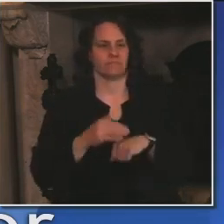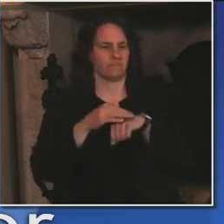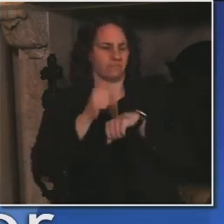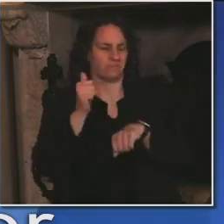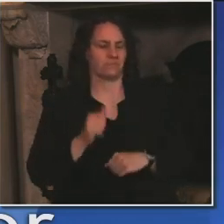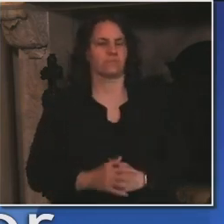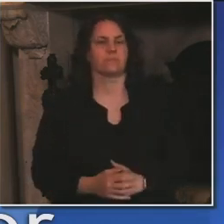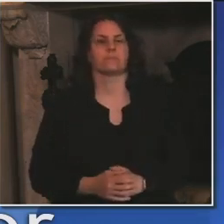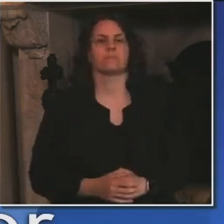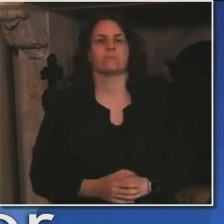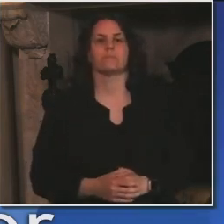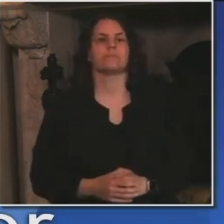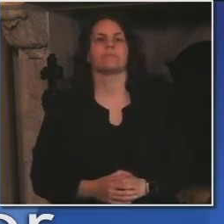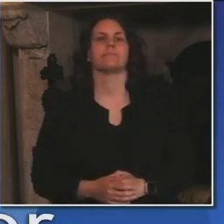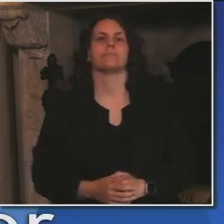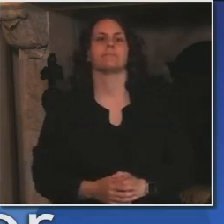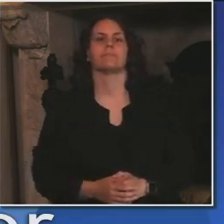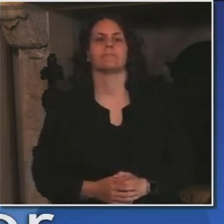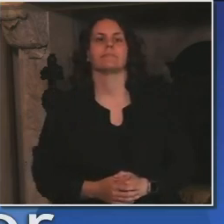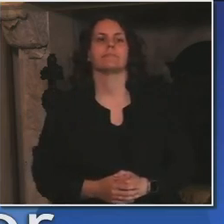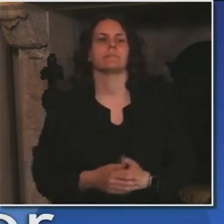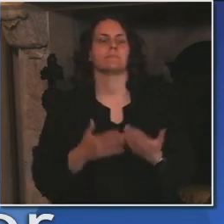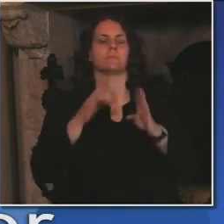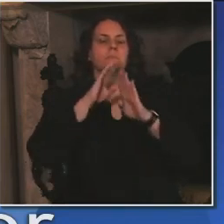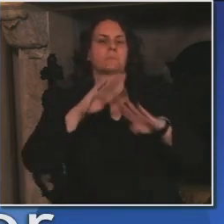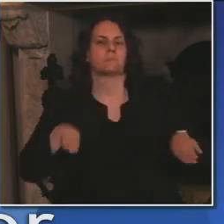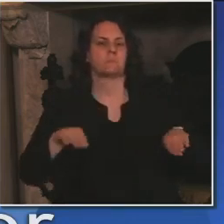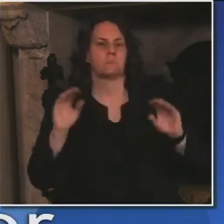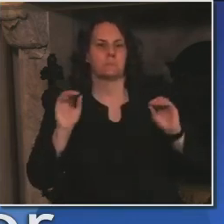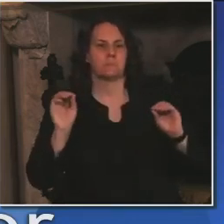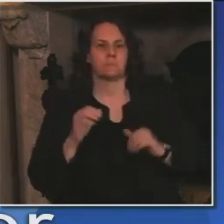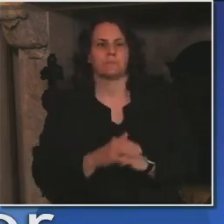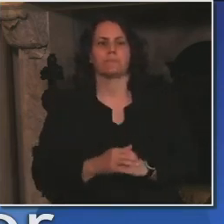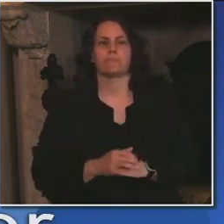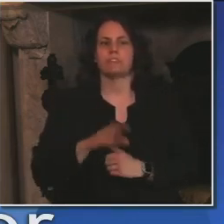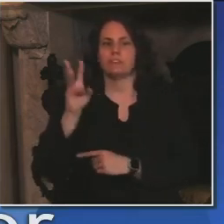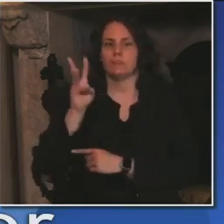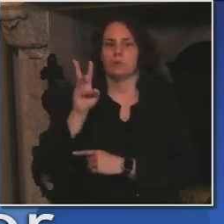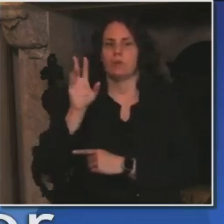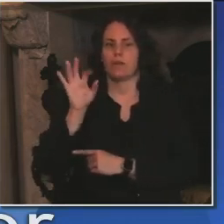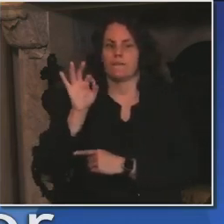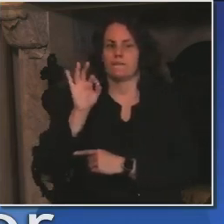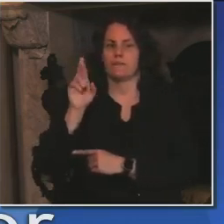Okay, we'll move on then to Addie Bink from WFRB in Green Bay. Addie?